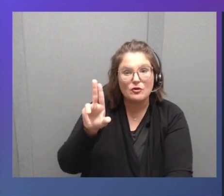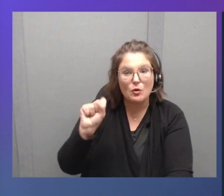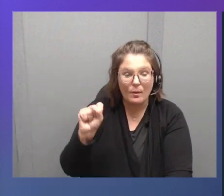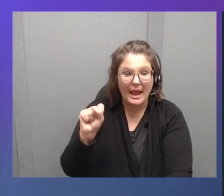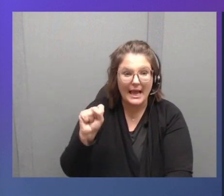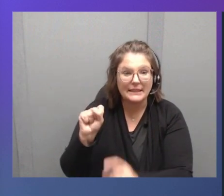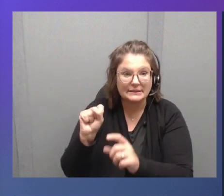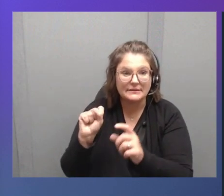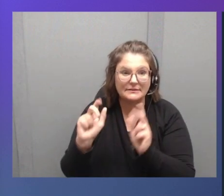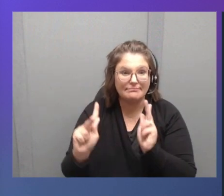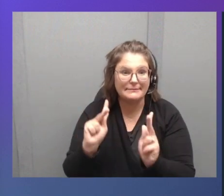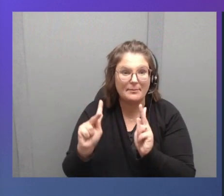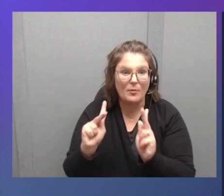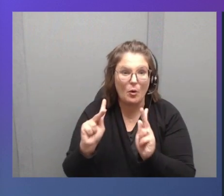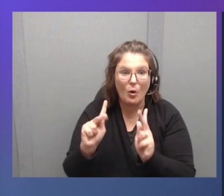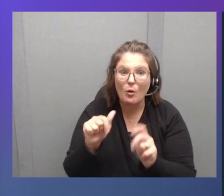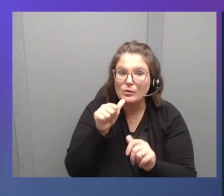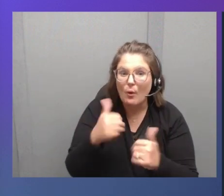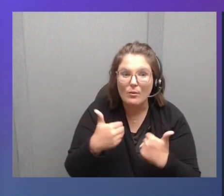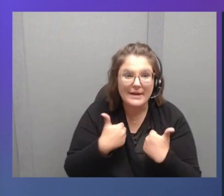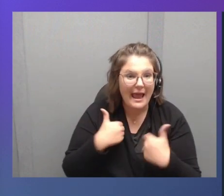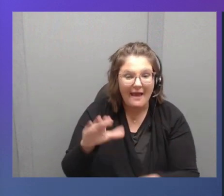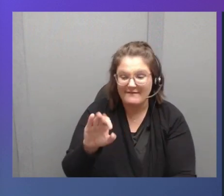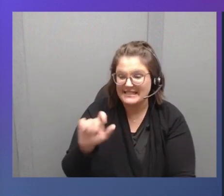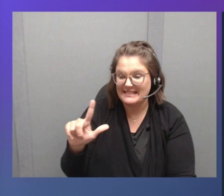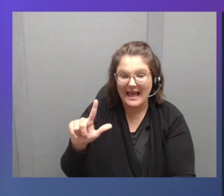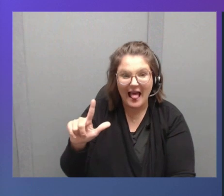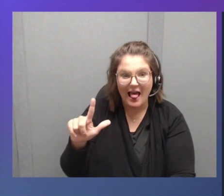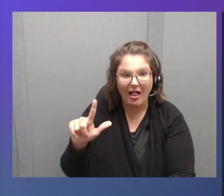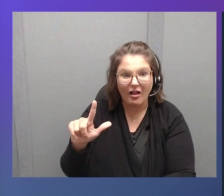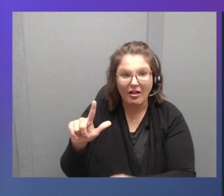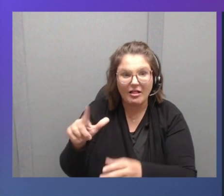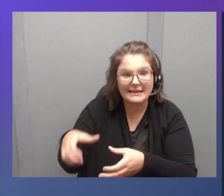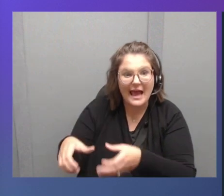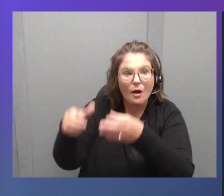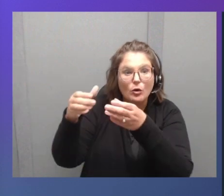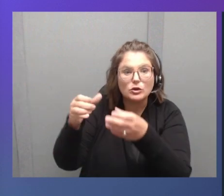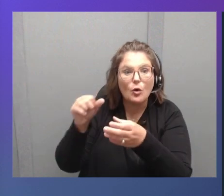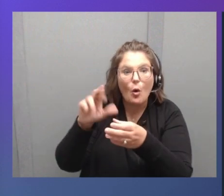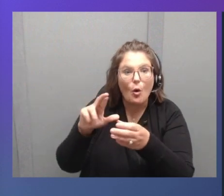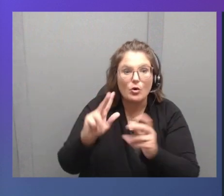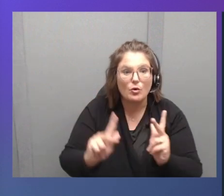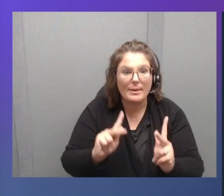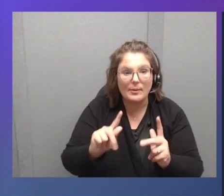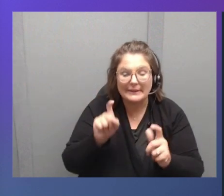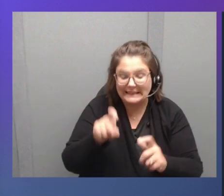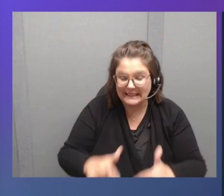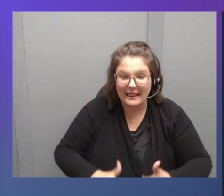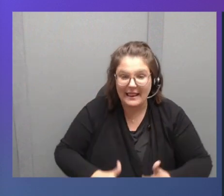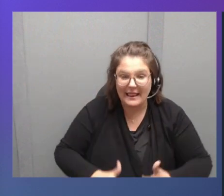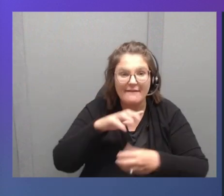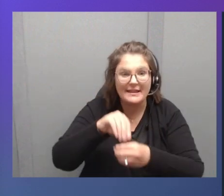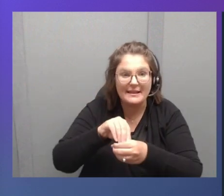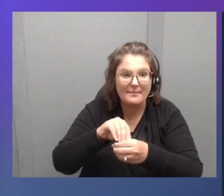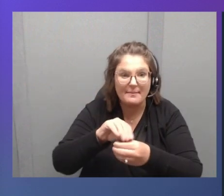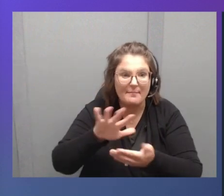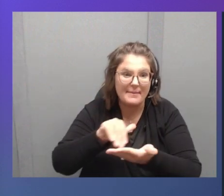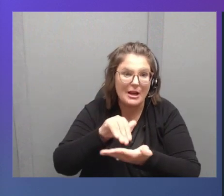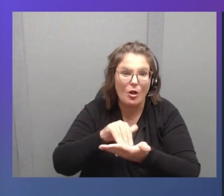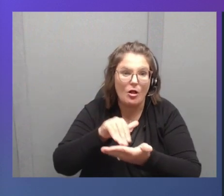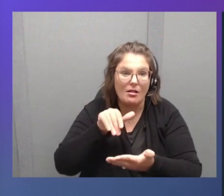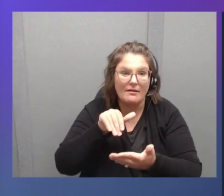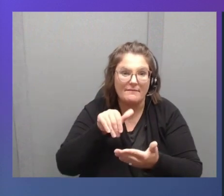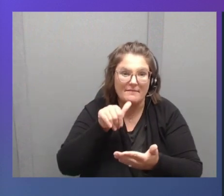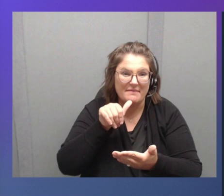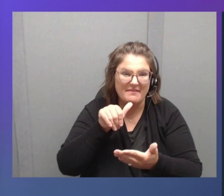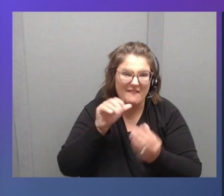yes, we don't have cell sites or anything like that in the middle of nowhere, nor do people maybe live in the middle of nowhere with a sidewalk bridge, such as